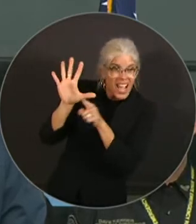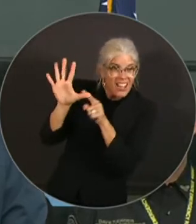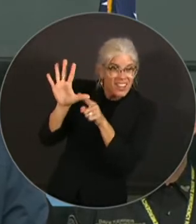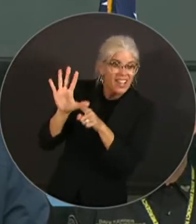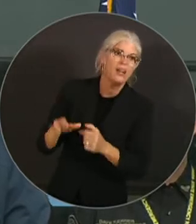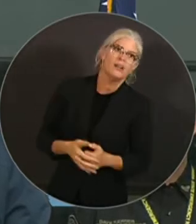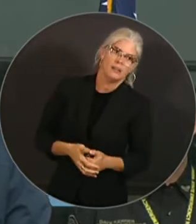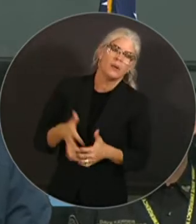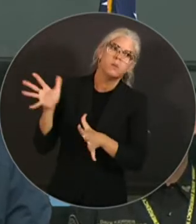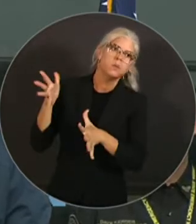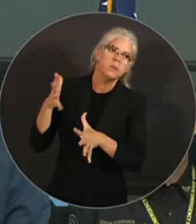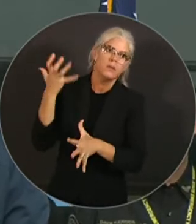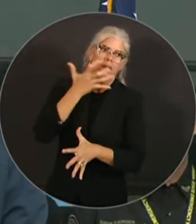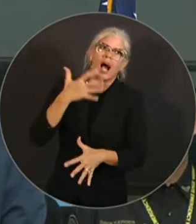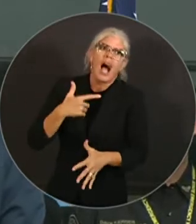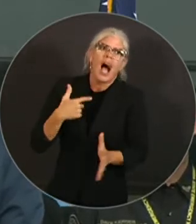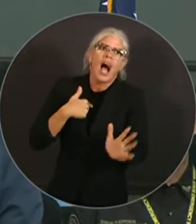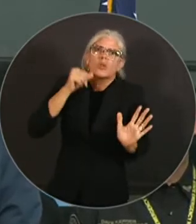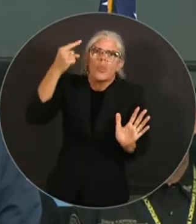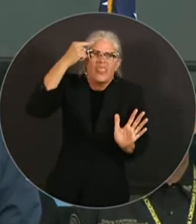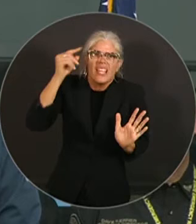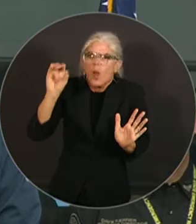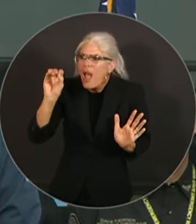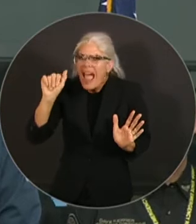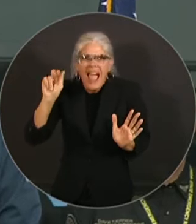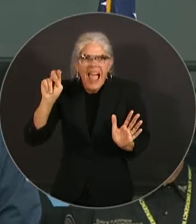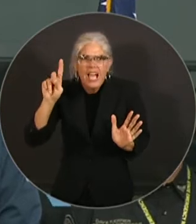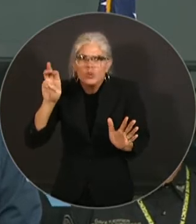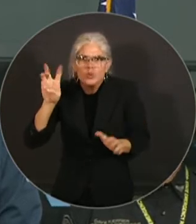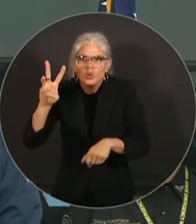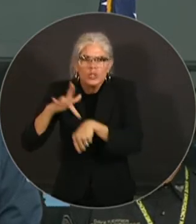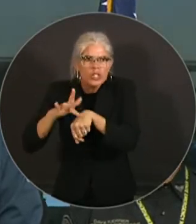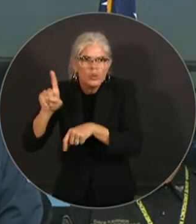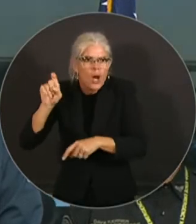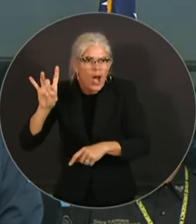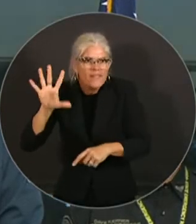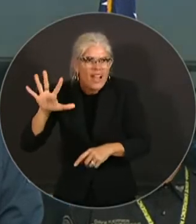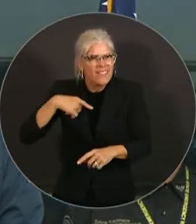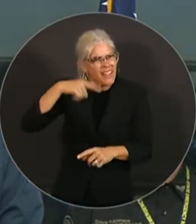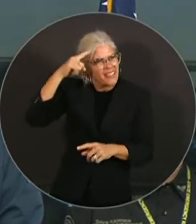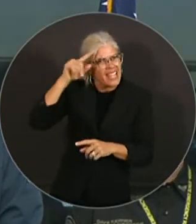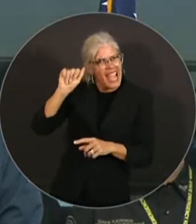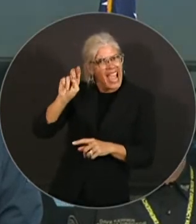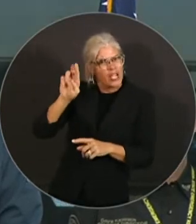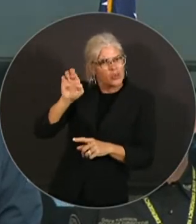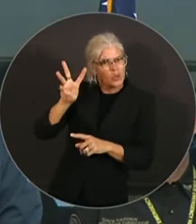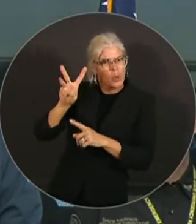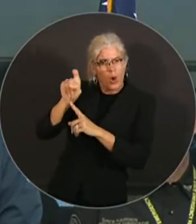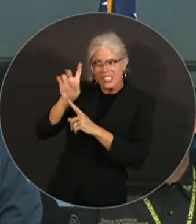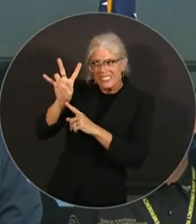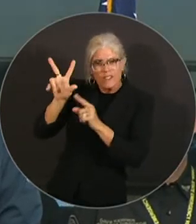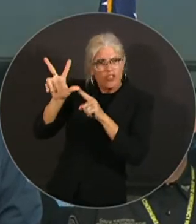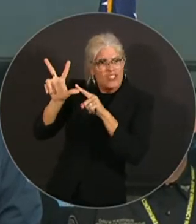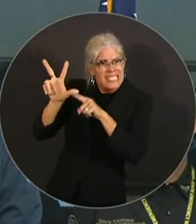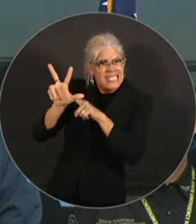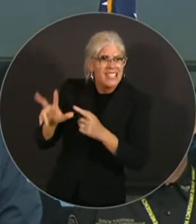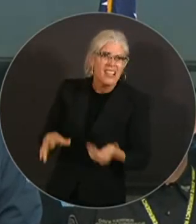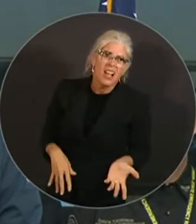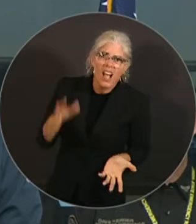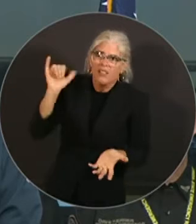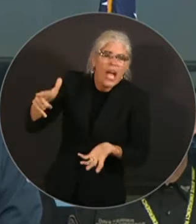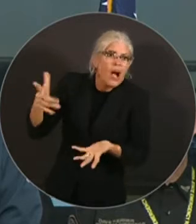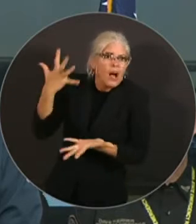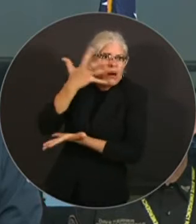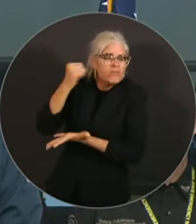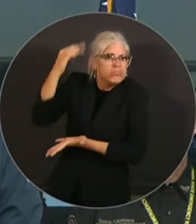don't even think Andrew quite reached 175 when it made landfall. I think it was about 173. Now, that was a much smaller storm than potentially this will be.